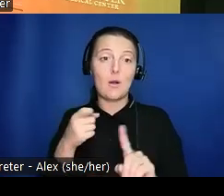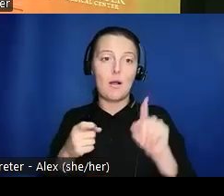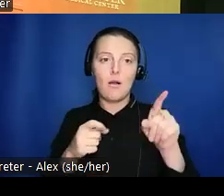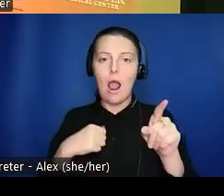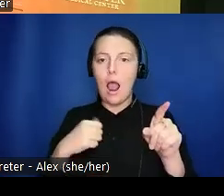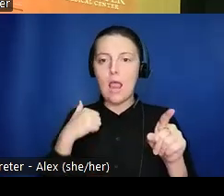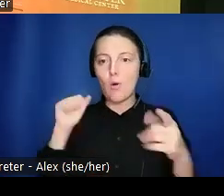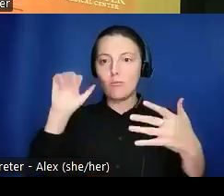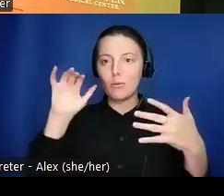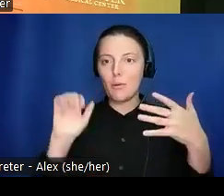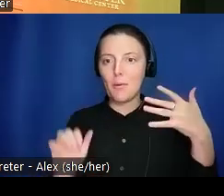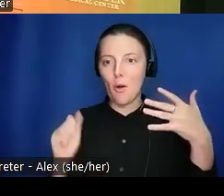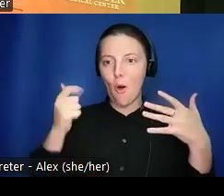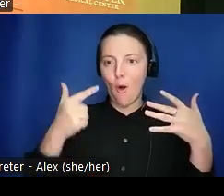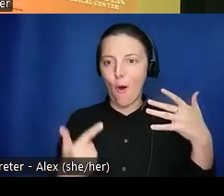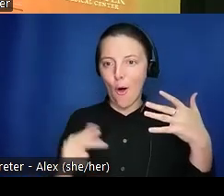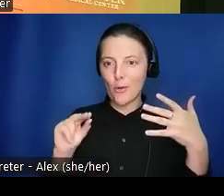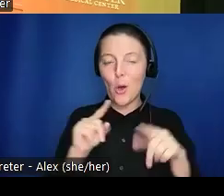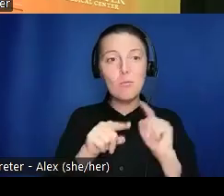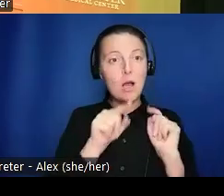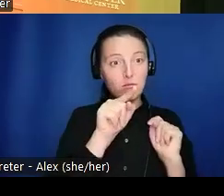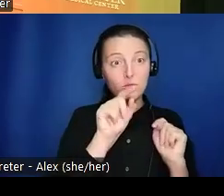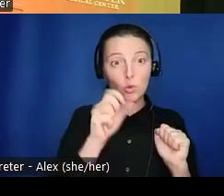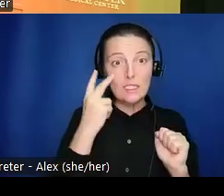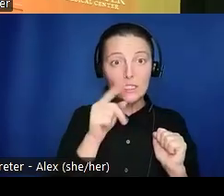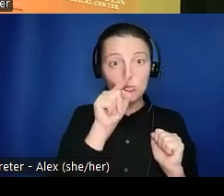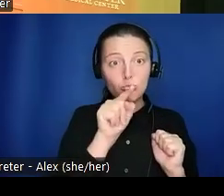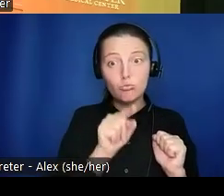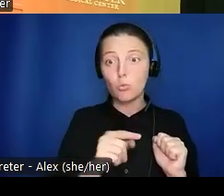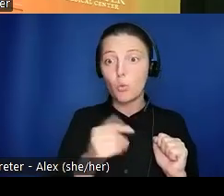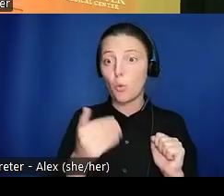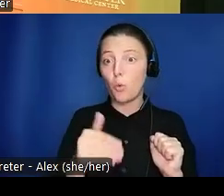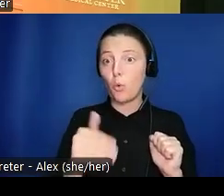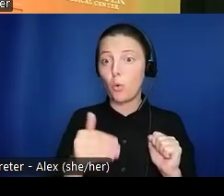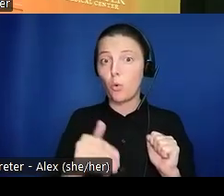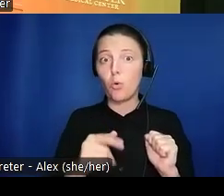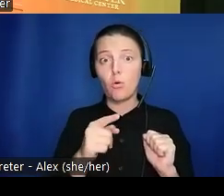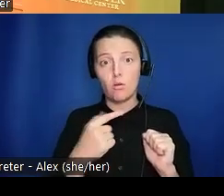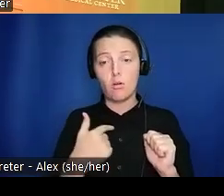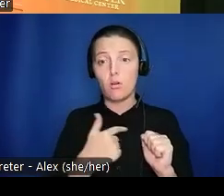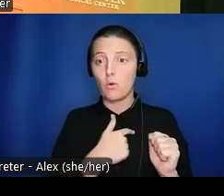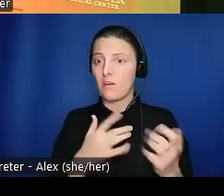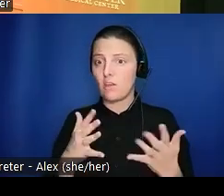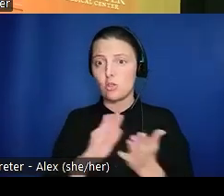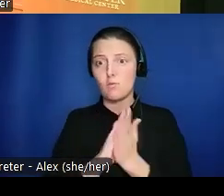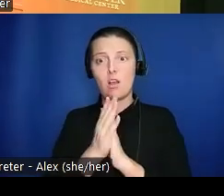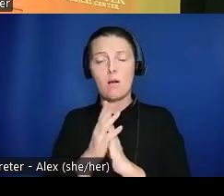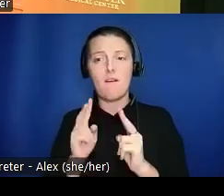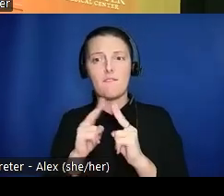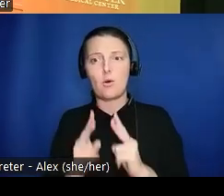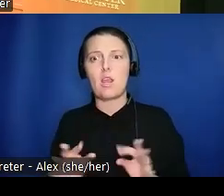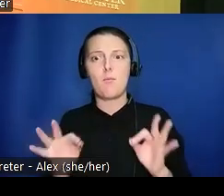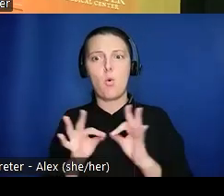but we have now become very important contributor to overall